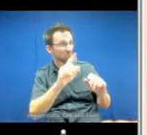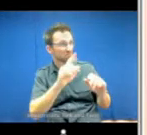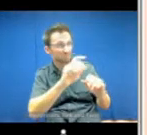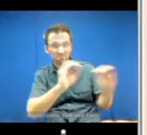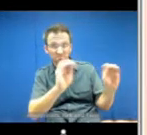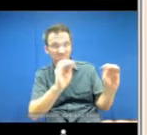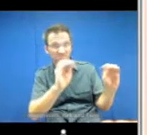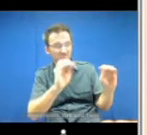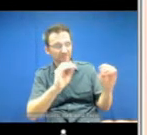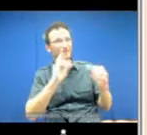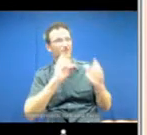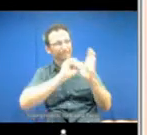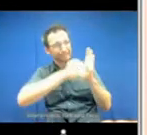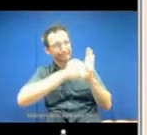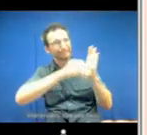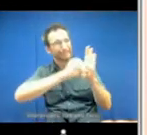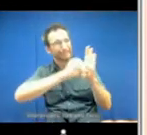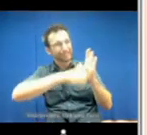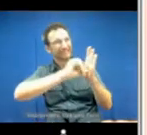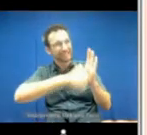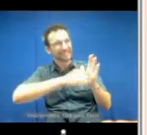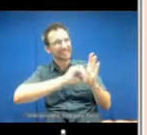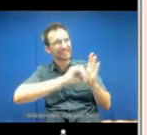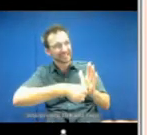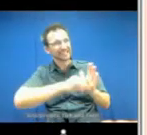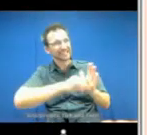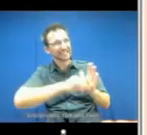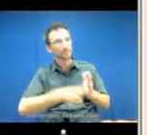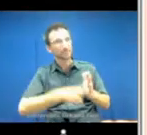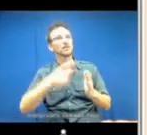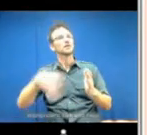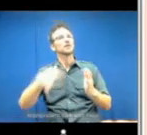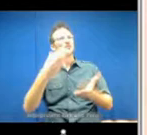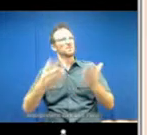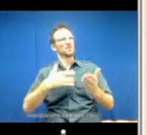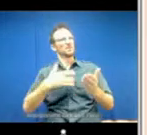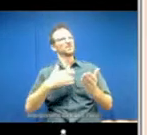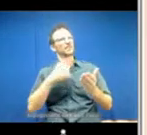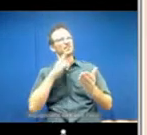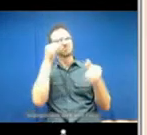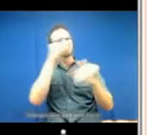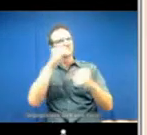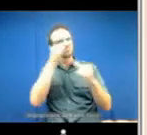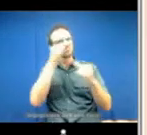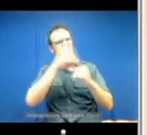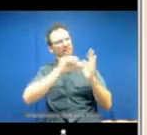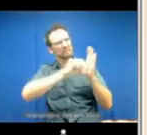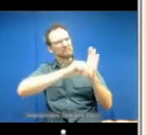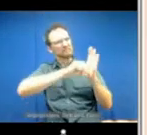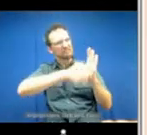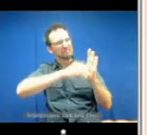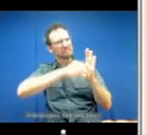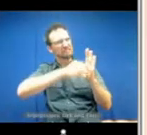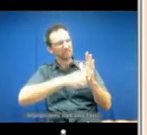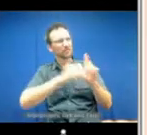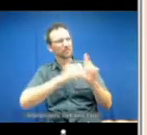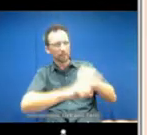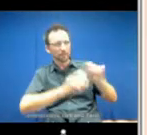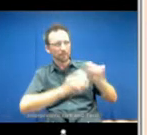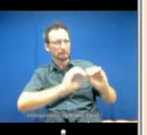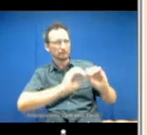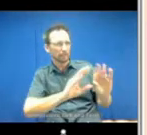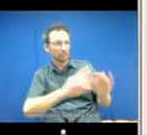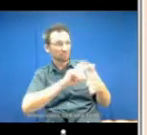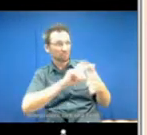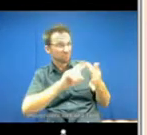I mean, it sounds silly sometimes, but the structure is really quite important so that this witness can't come back and say, well, I